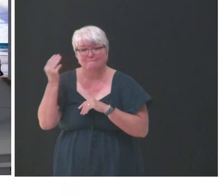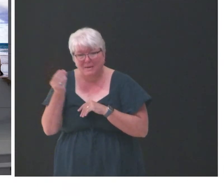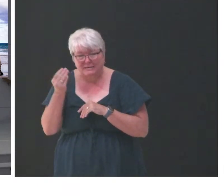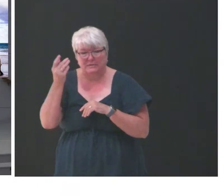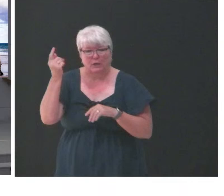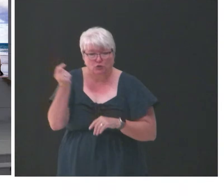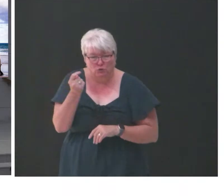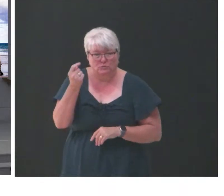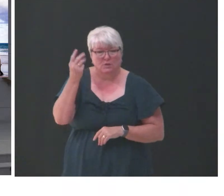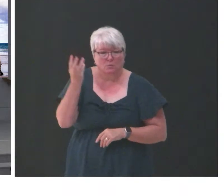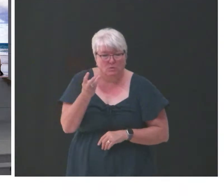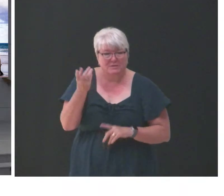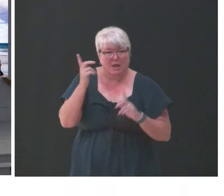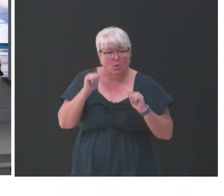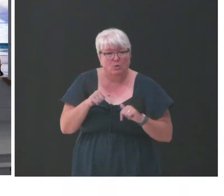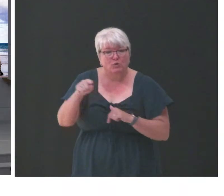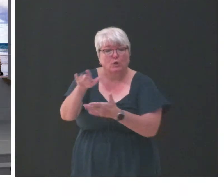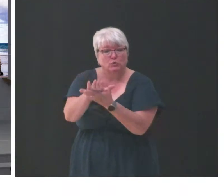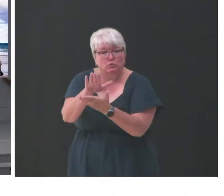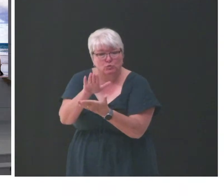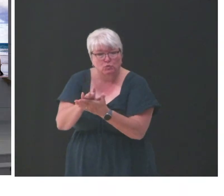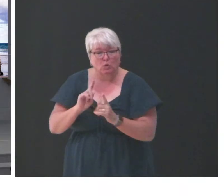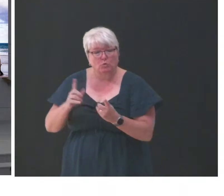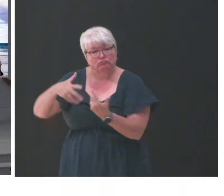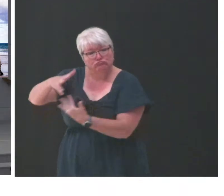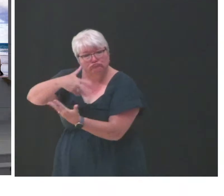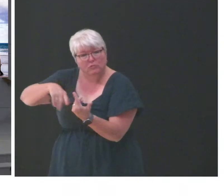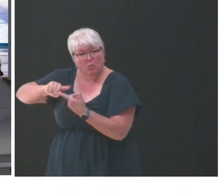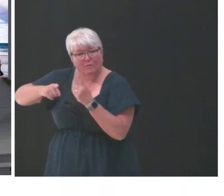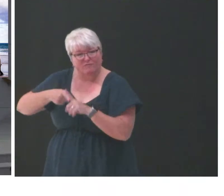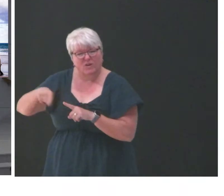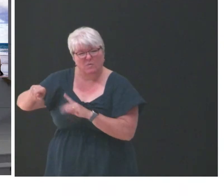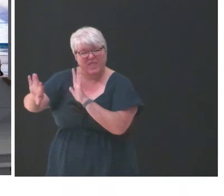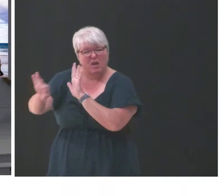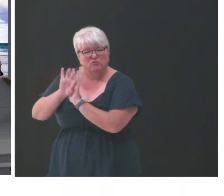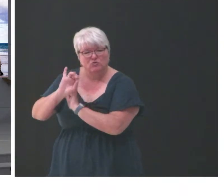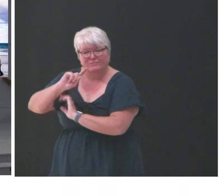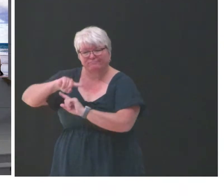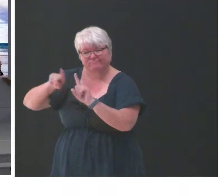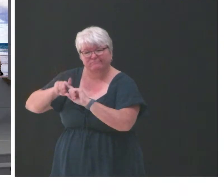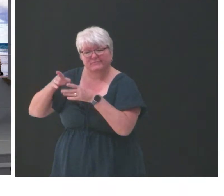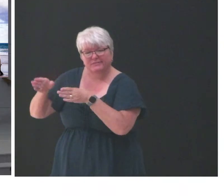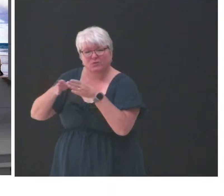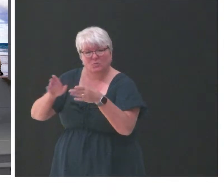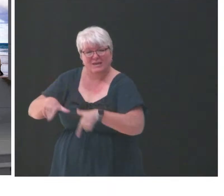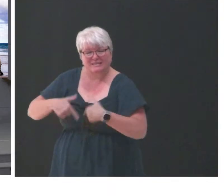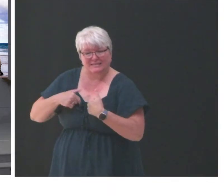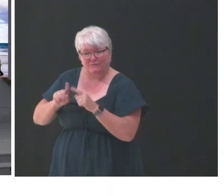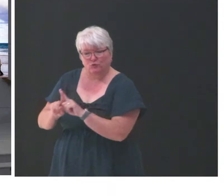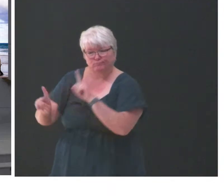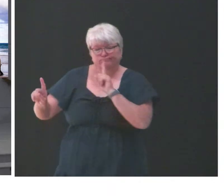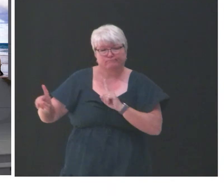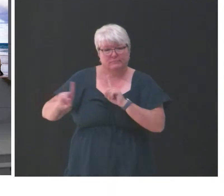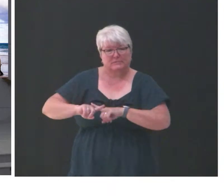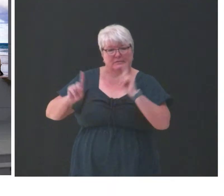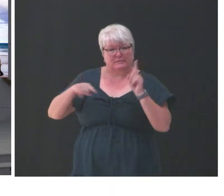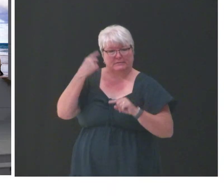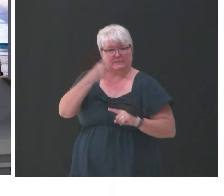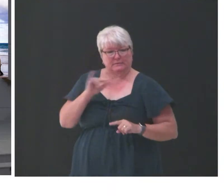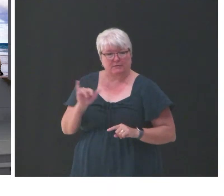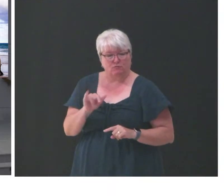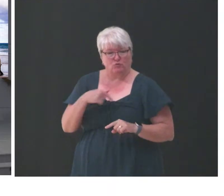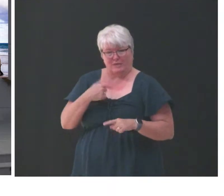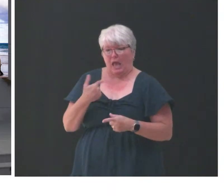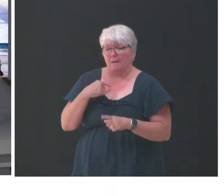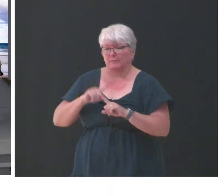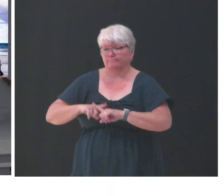and Tuesday and Wednesday. When you're at your school, when you're hanging out with people, when they're choosing all sorts of ways to live and to choose to how they're going to live their life, and you